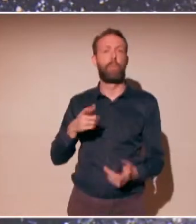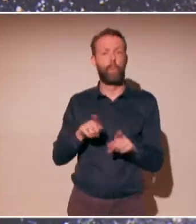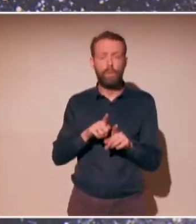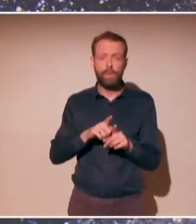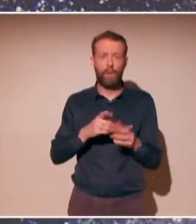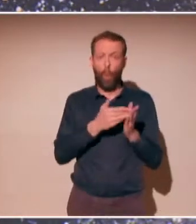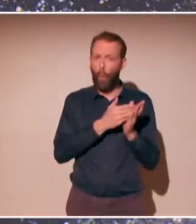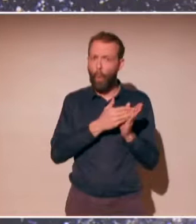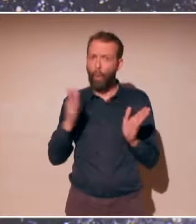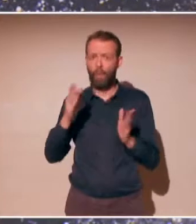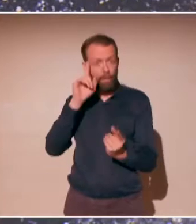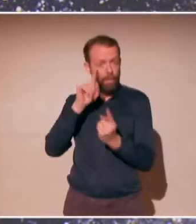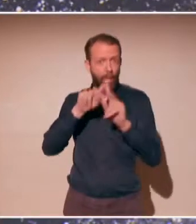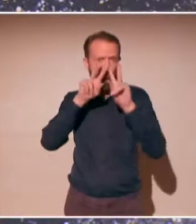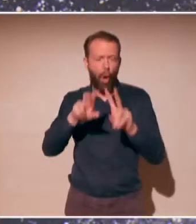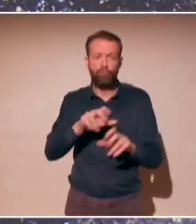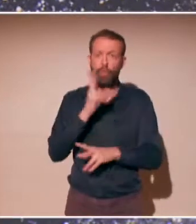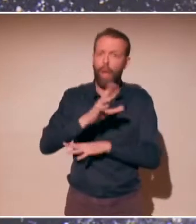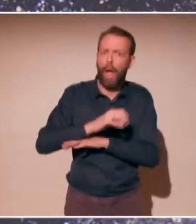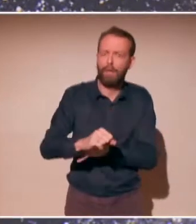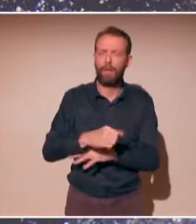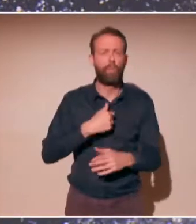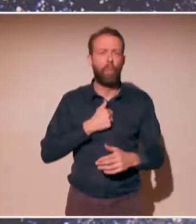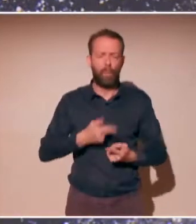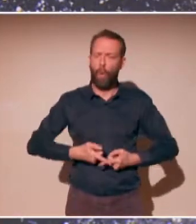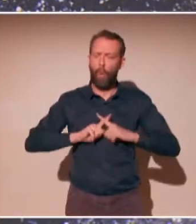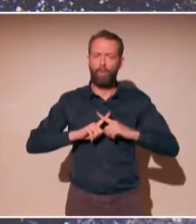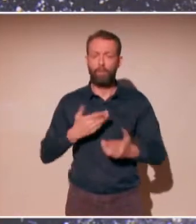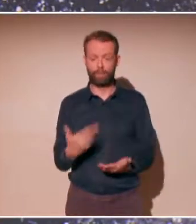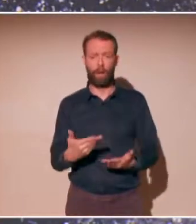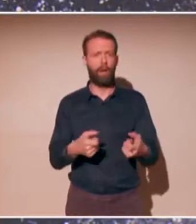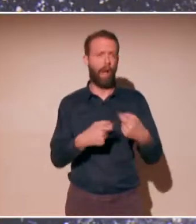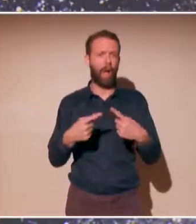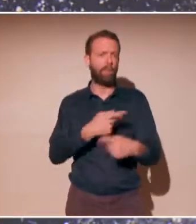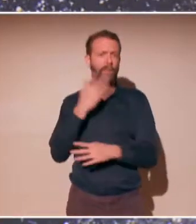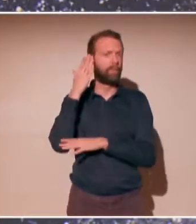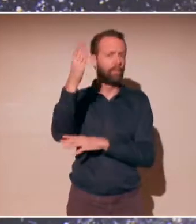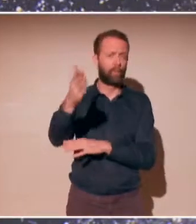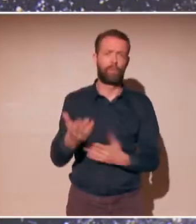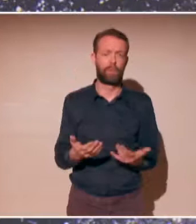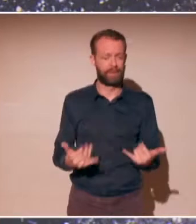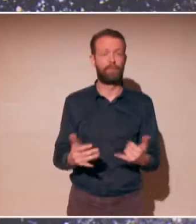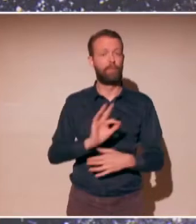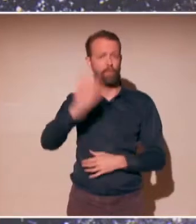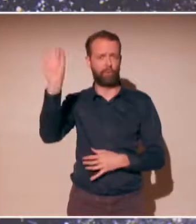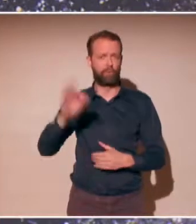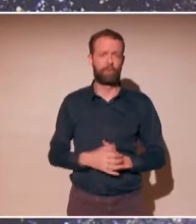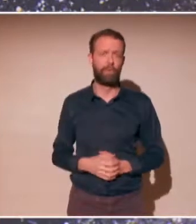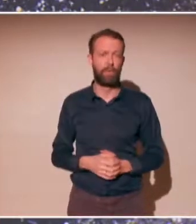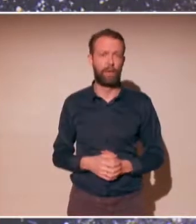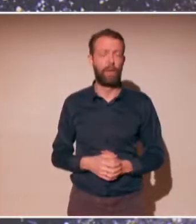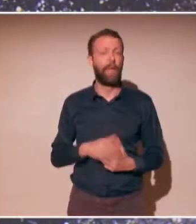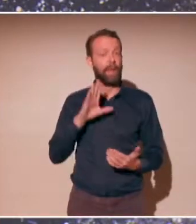citizens' expectations. So by opening all of this up to research, I'm sure we'll be able to work